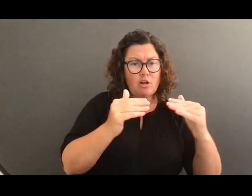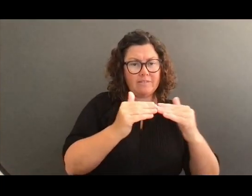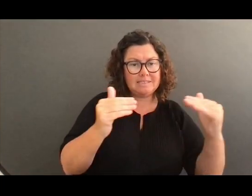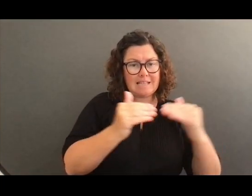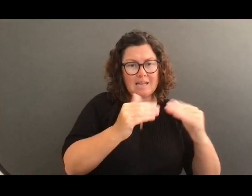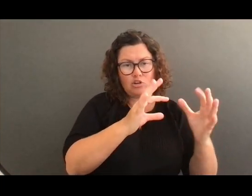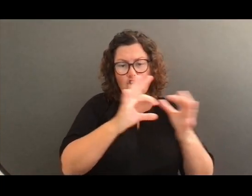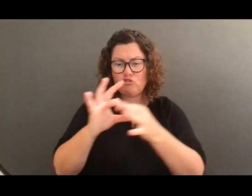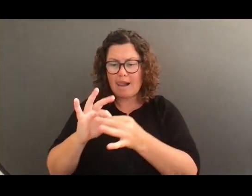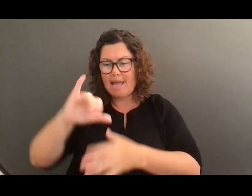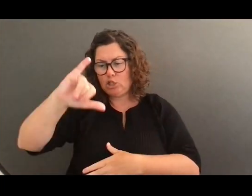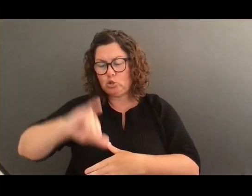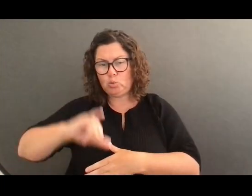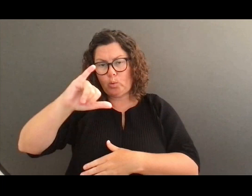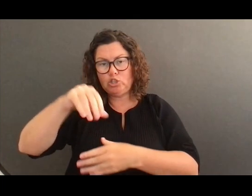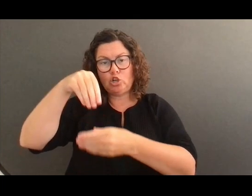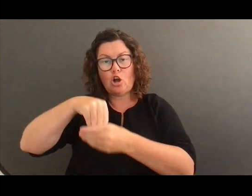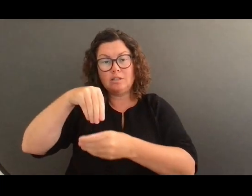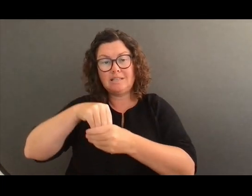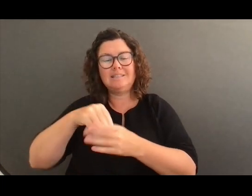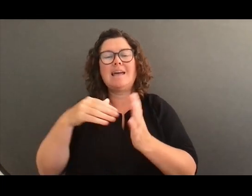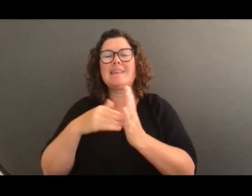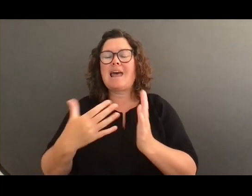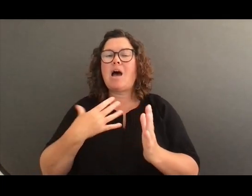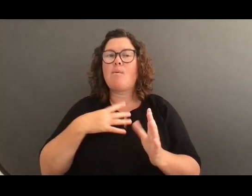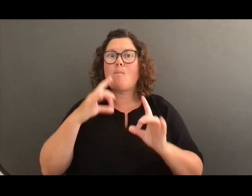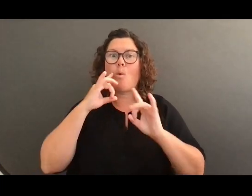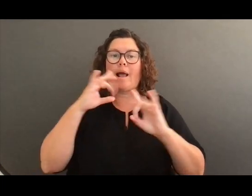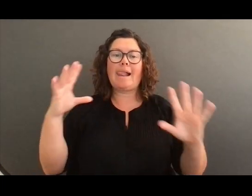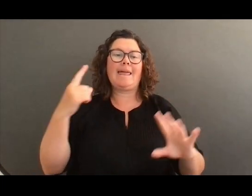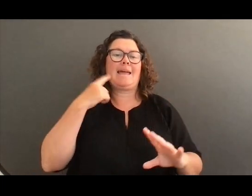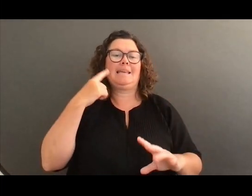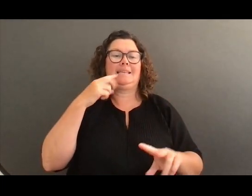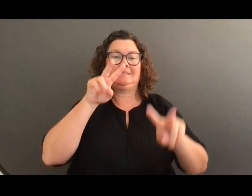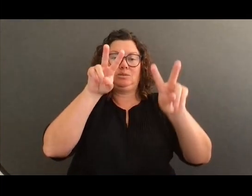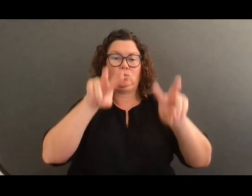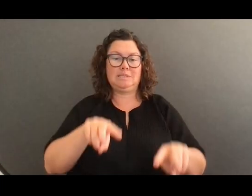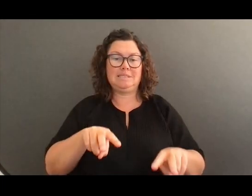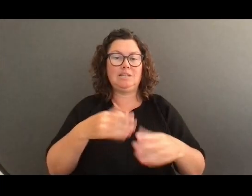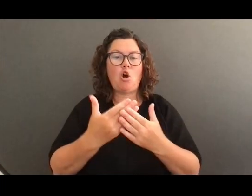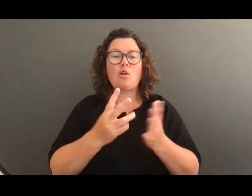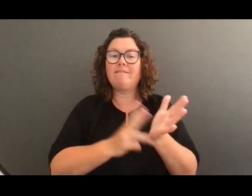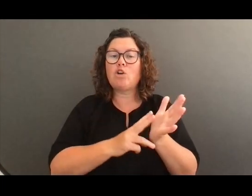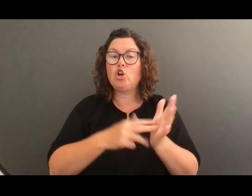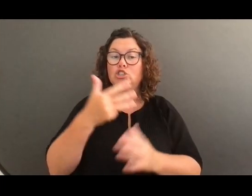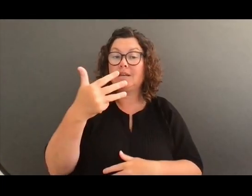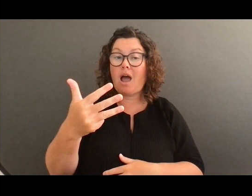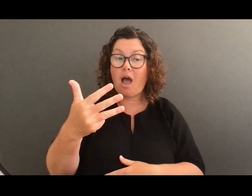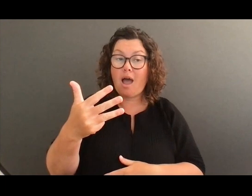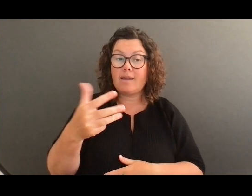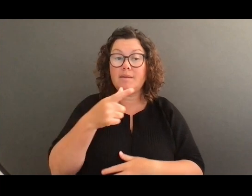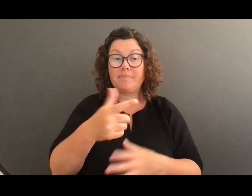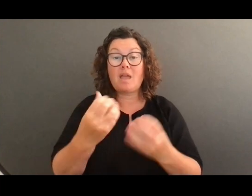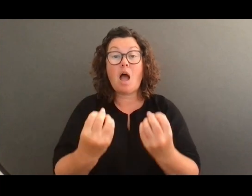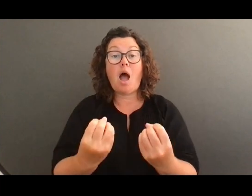made clearer on the version 9 website with this highlight function. you can highlight sentences of the,